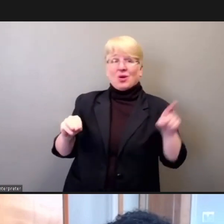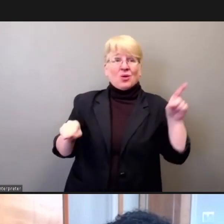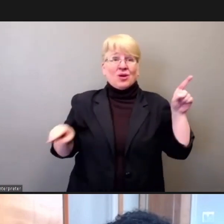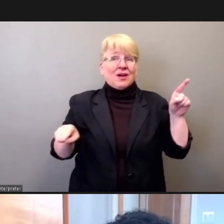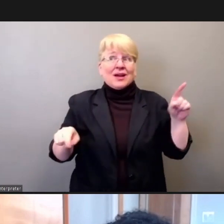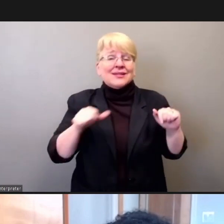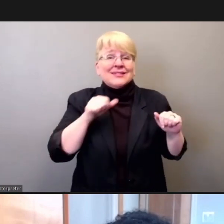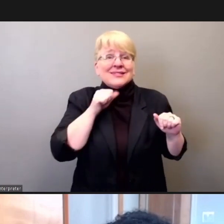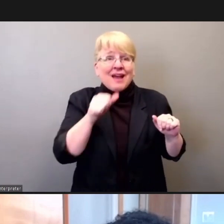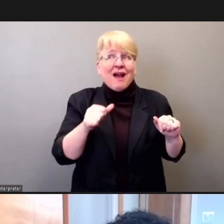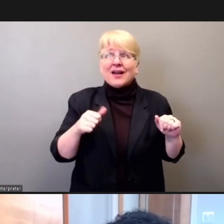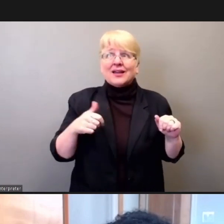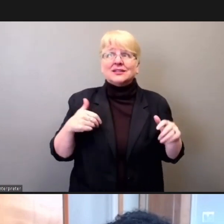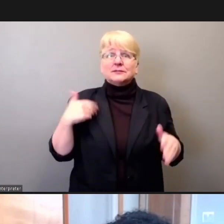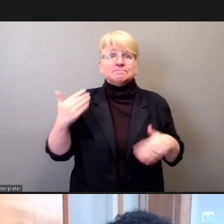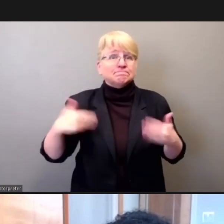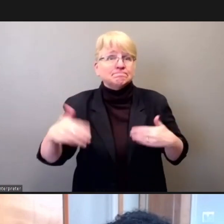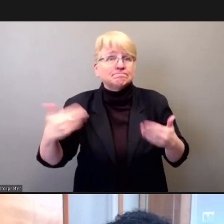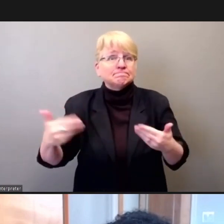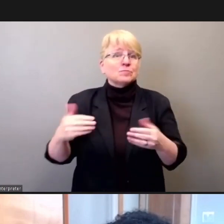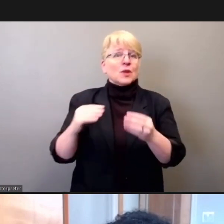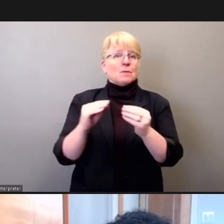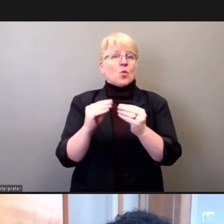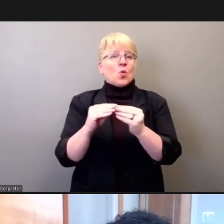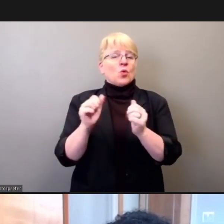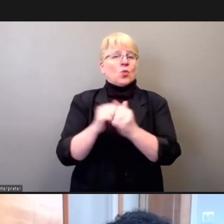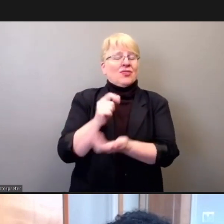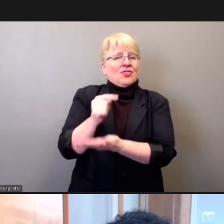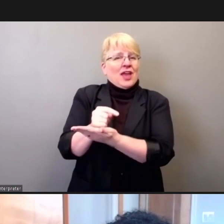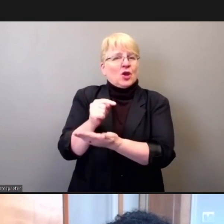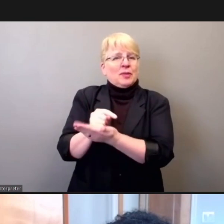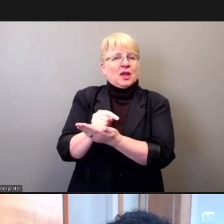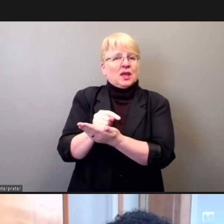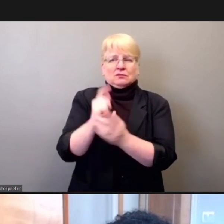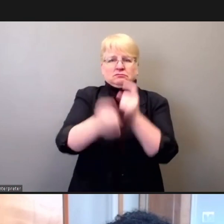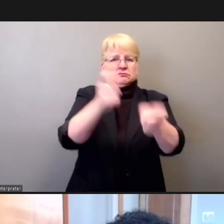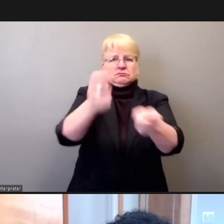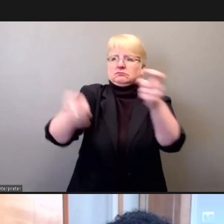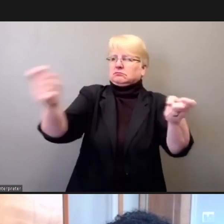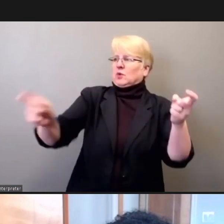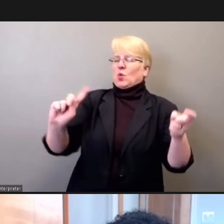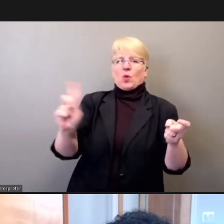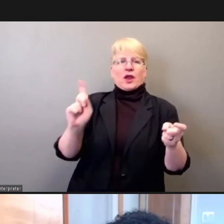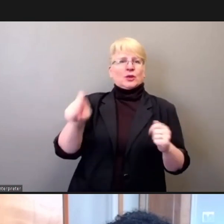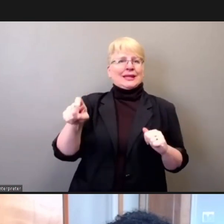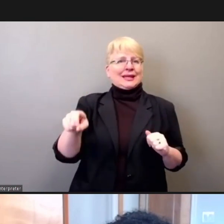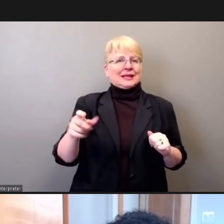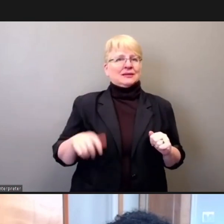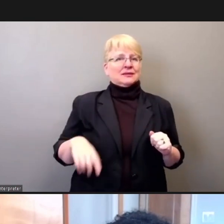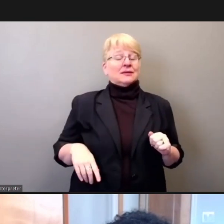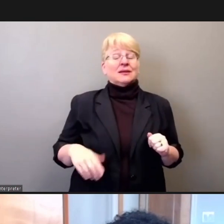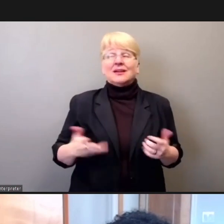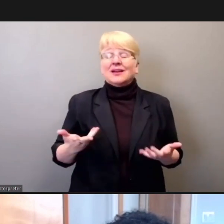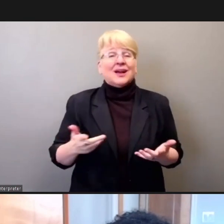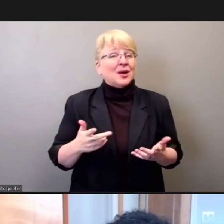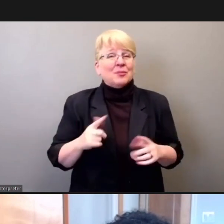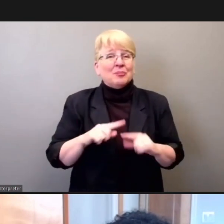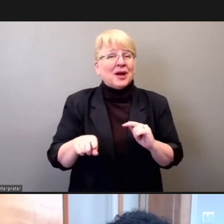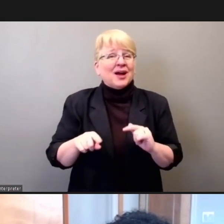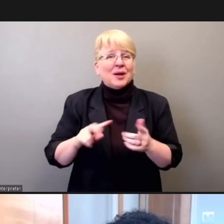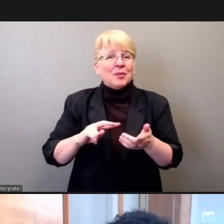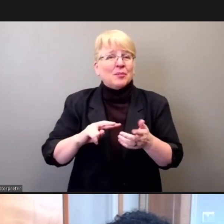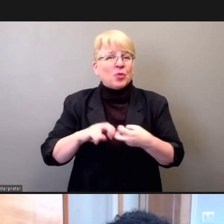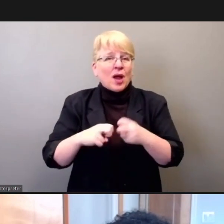therapeutics into the veins of the people who need them. Part of it is it requires, right, an